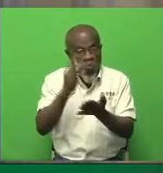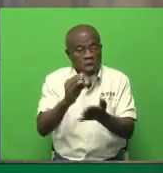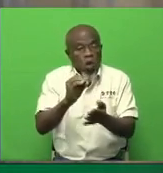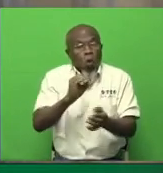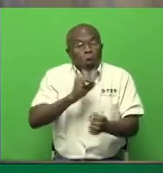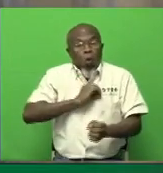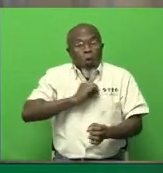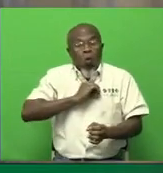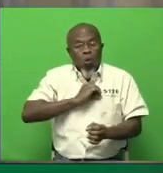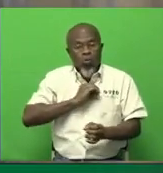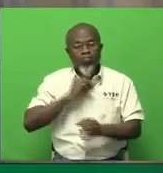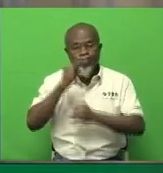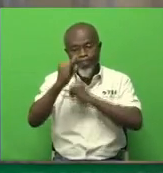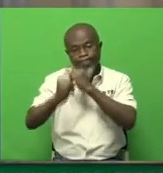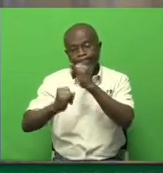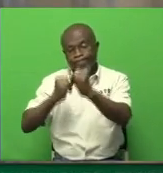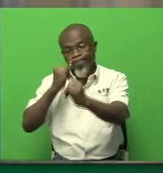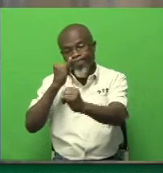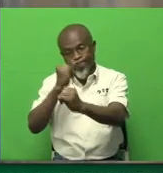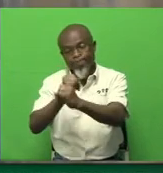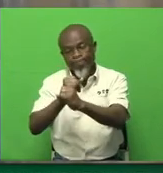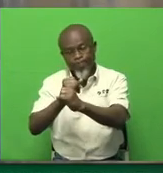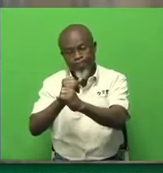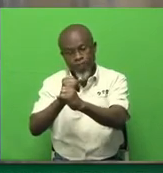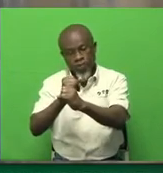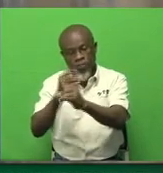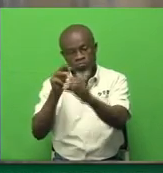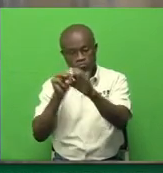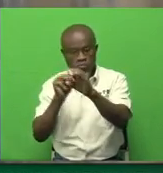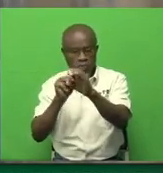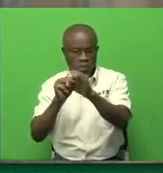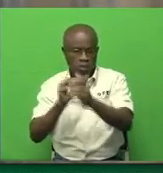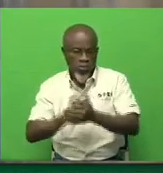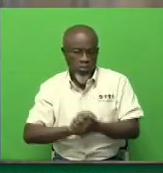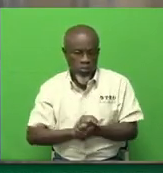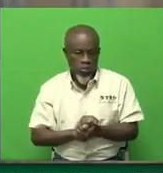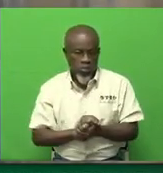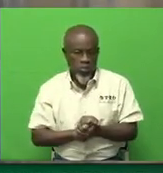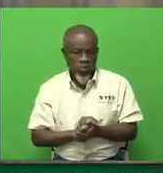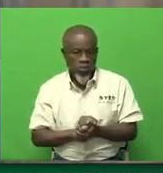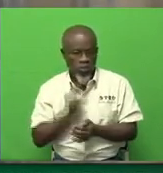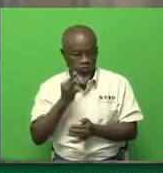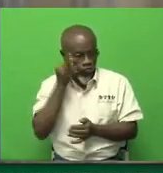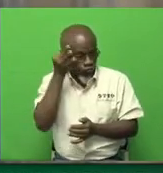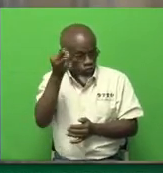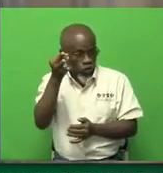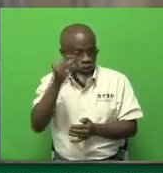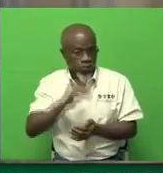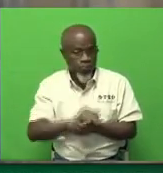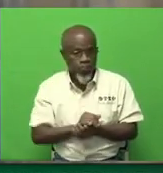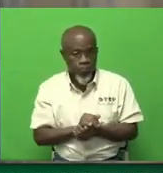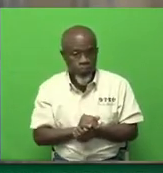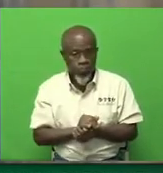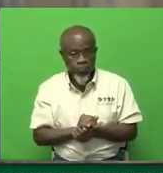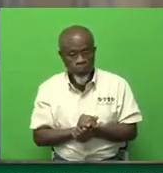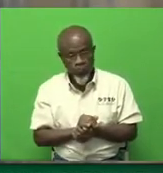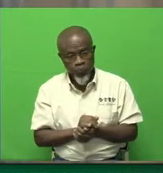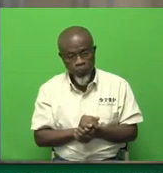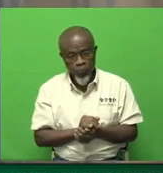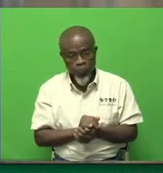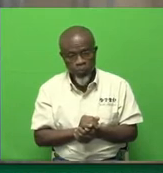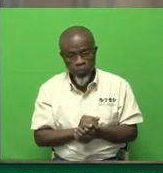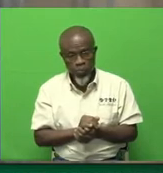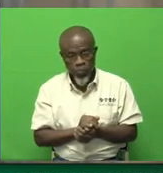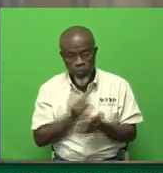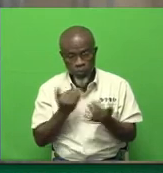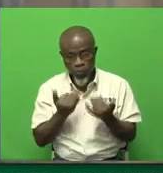debt I turn to Forex which is another very troubling issue especially in light of The Minister's claims on a Monday